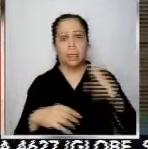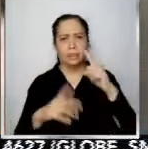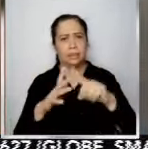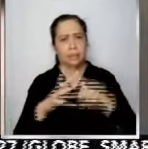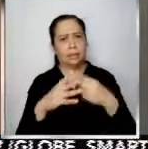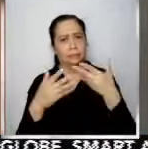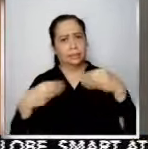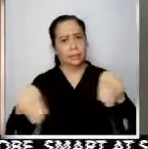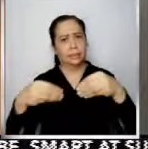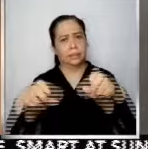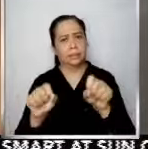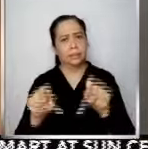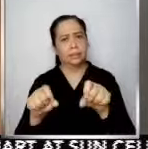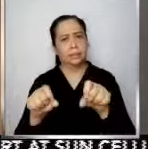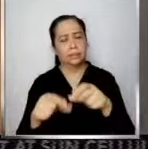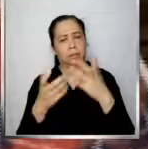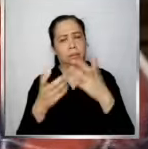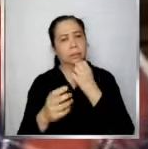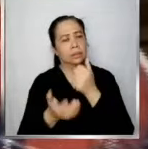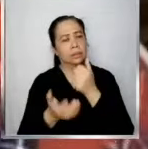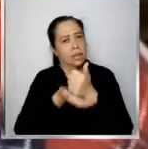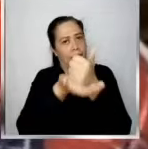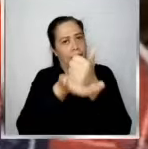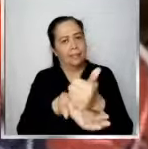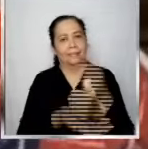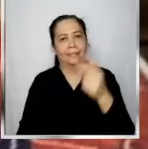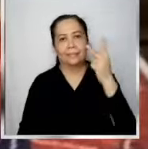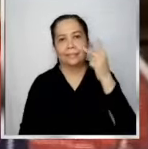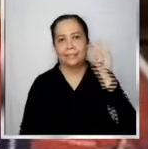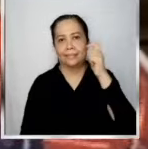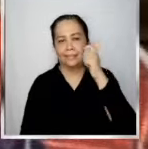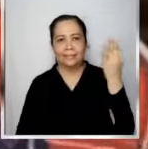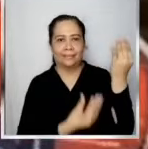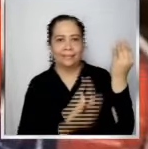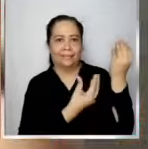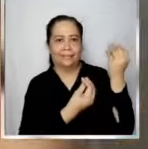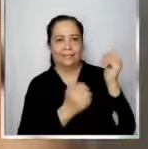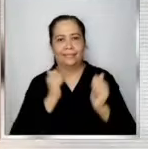help. Katatibayan updated sa showbiz happenings.